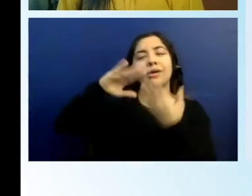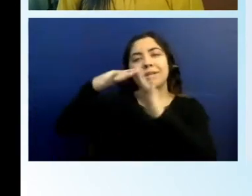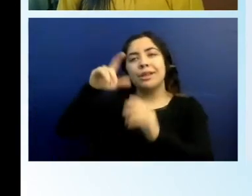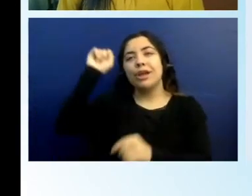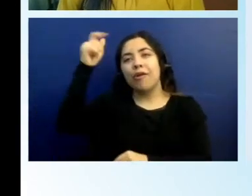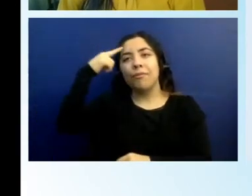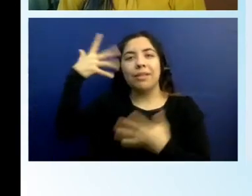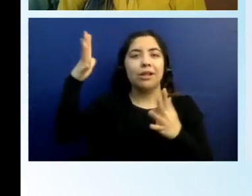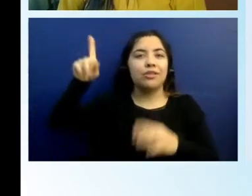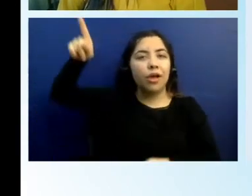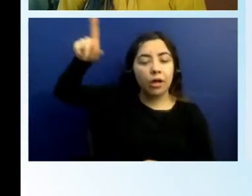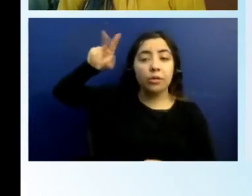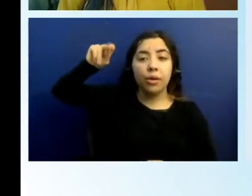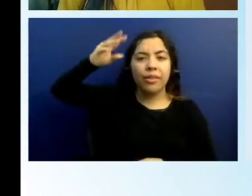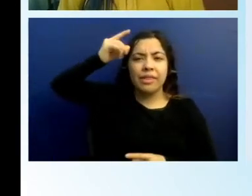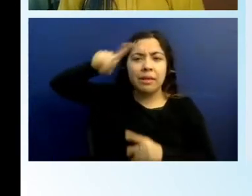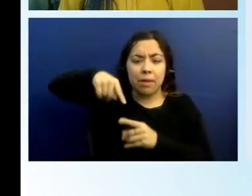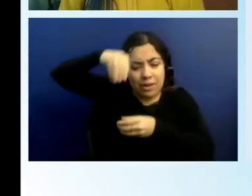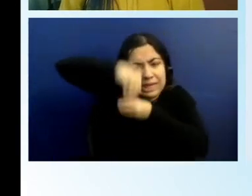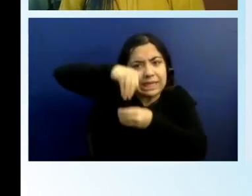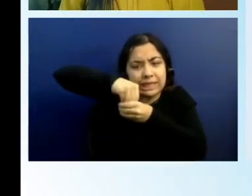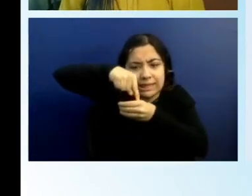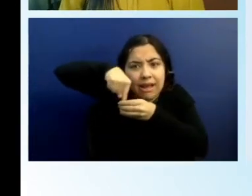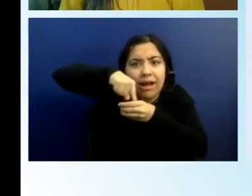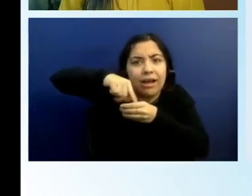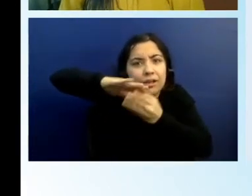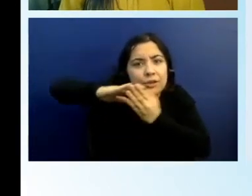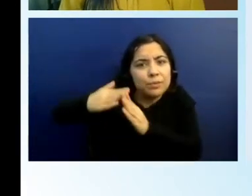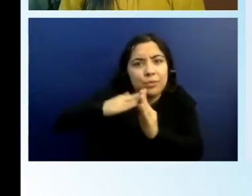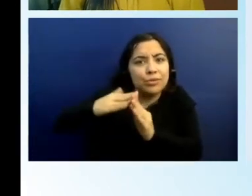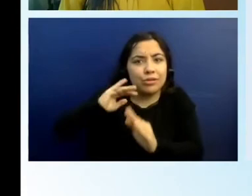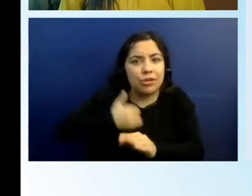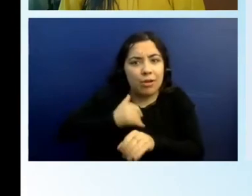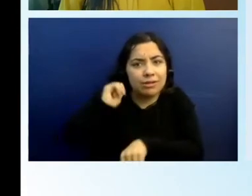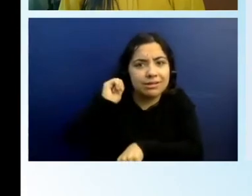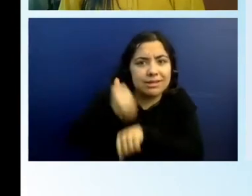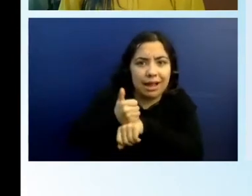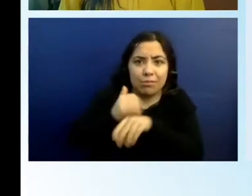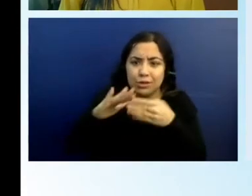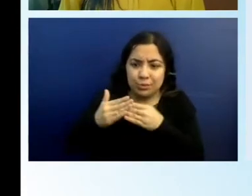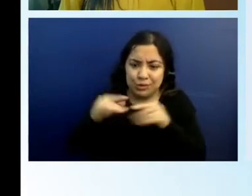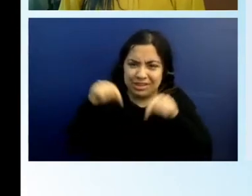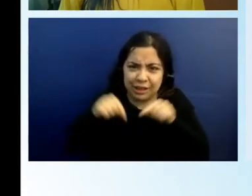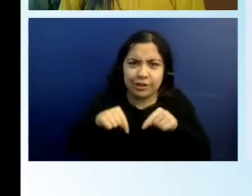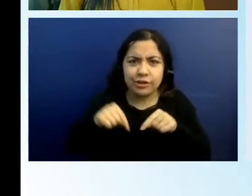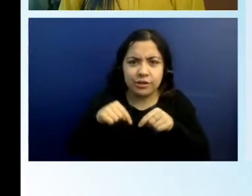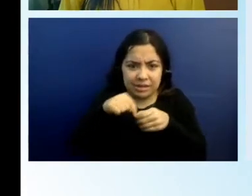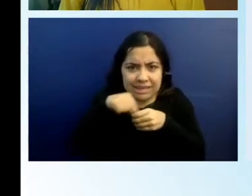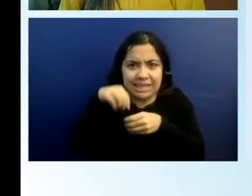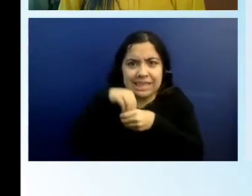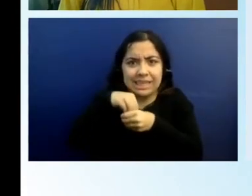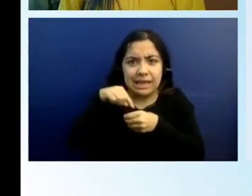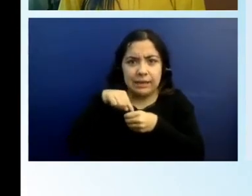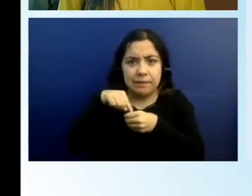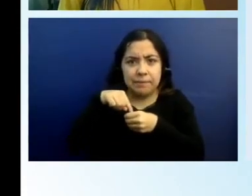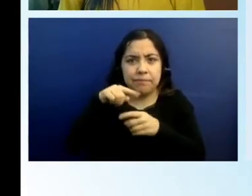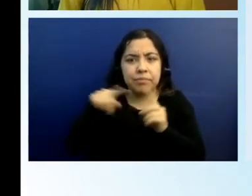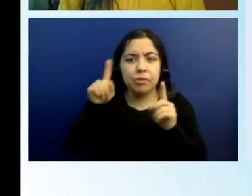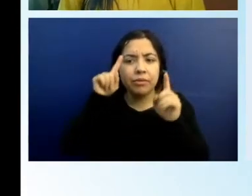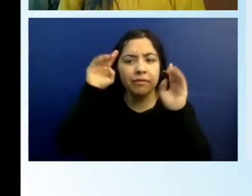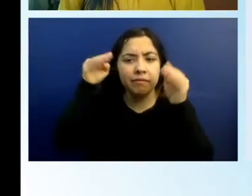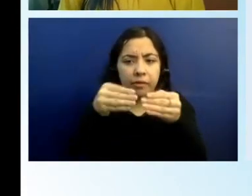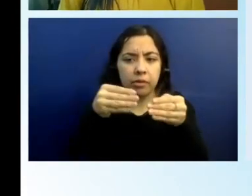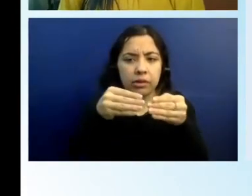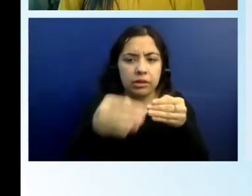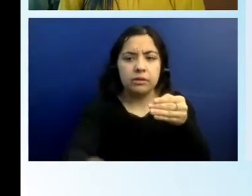about inside our institutions and the communities that we have established there, but really sort of focus at what, how